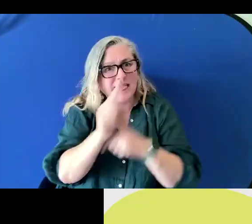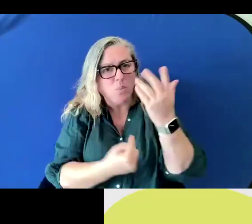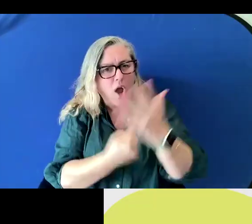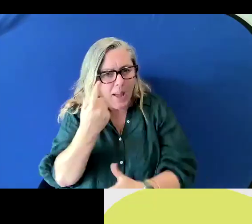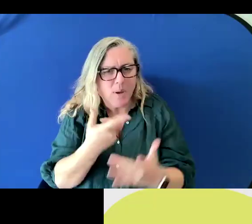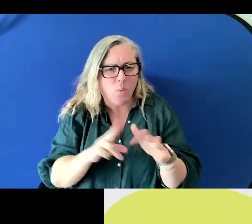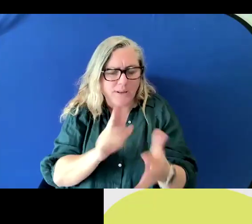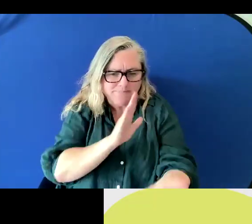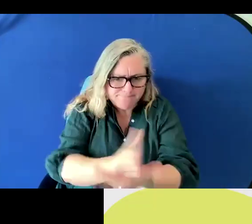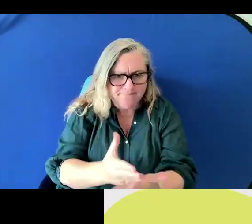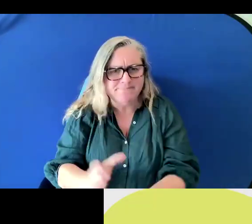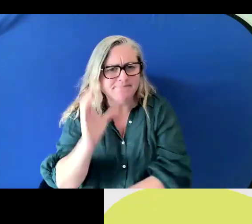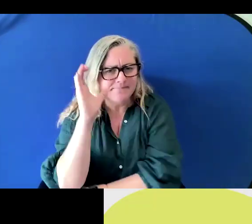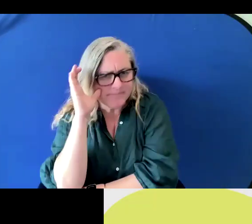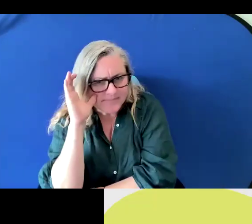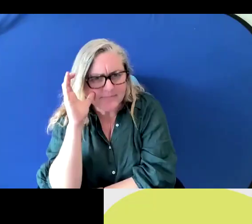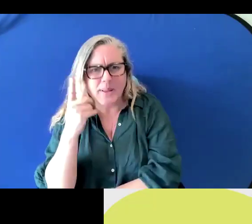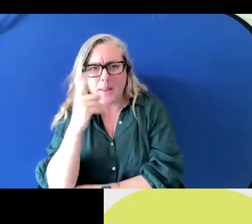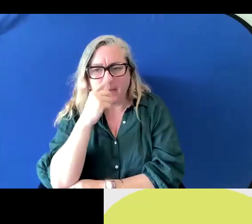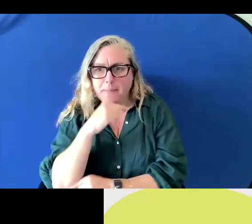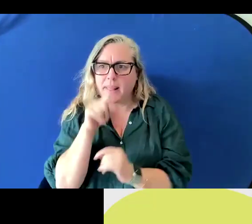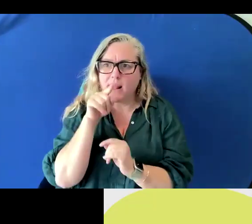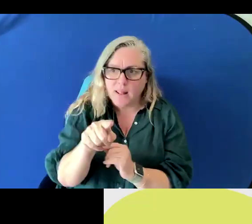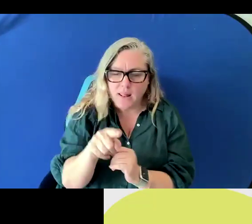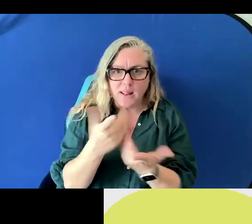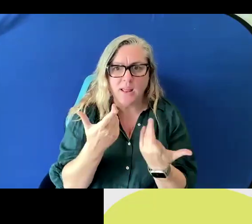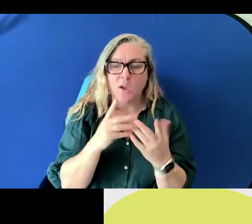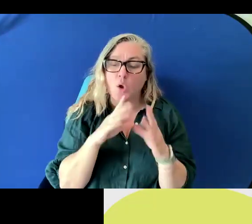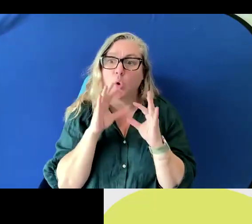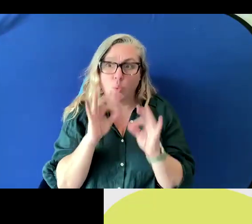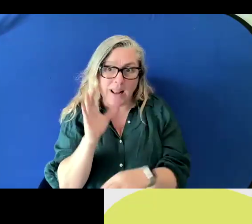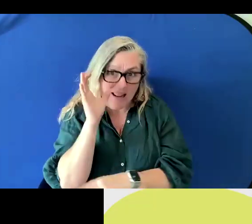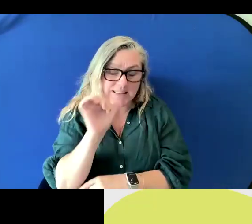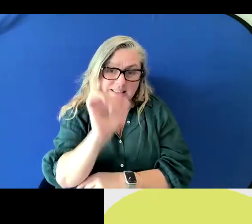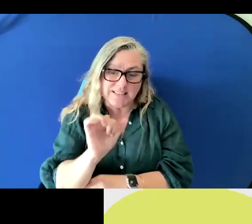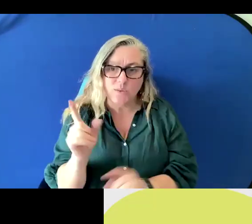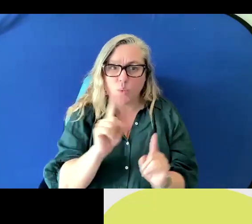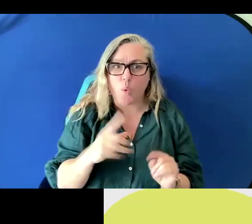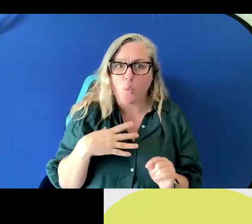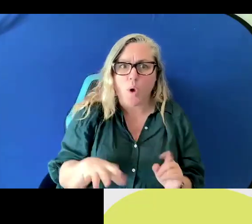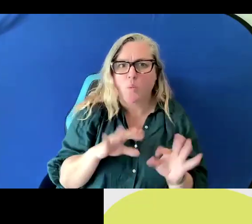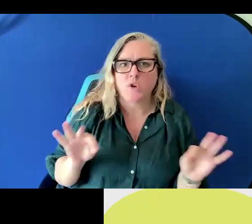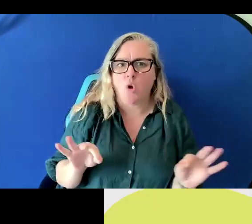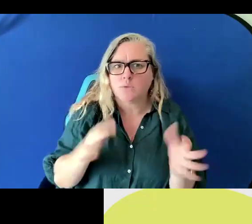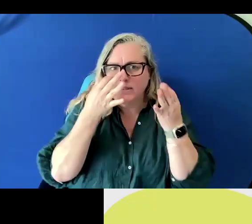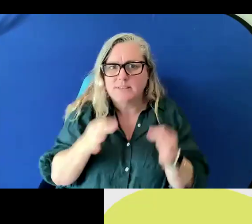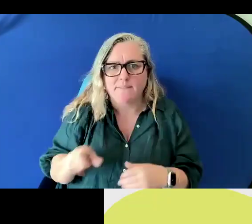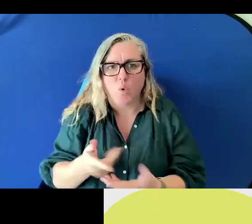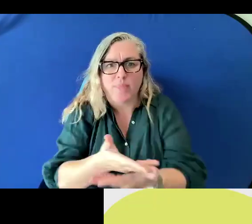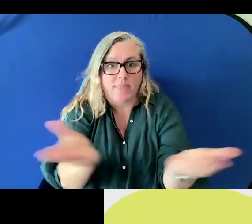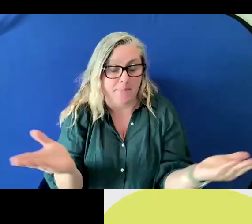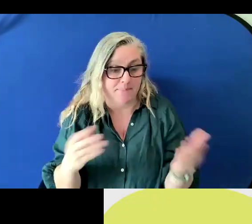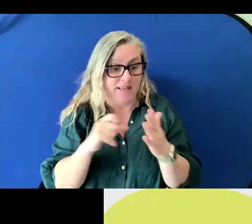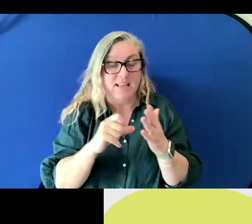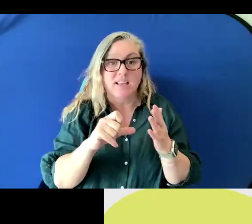people with lived experience rather than for them. At CYDA, everything we do is embedded and centred